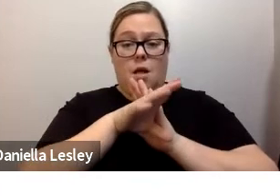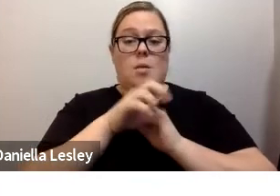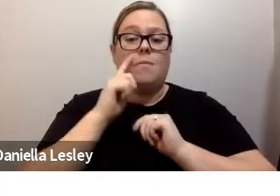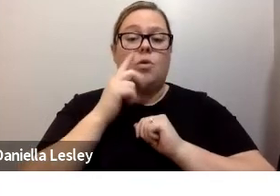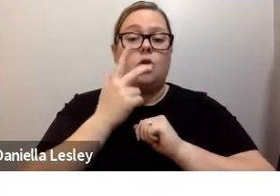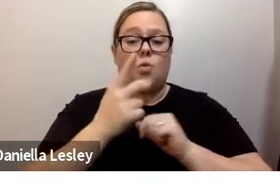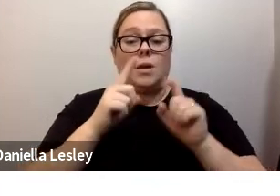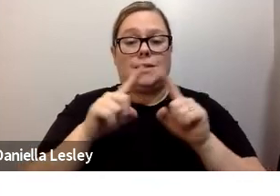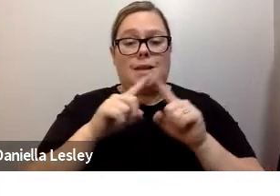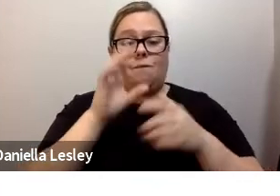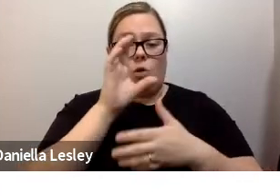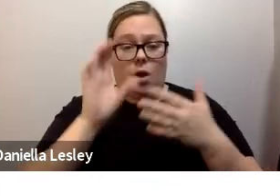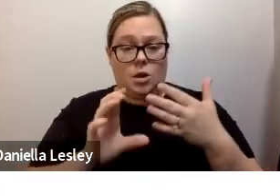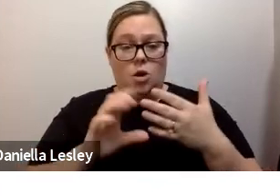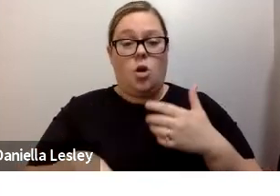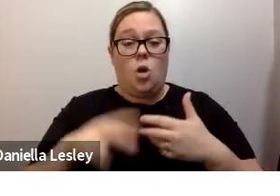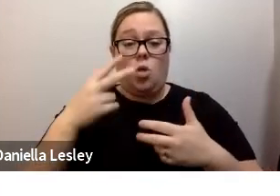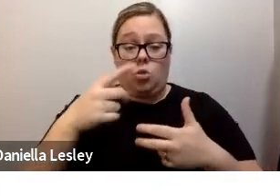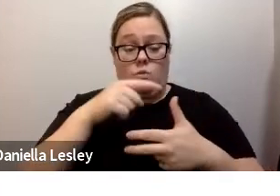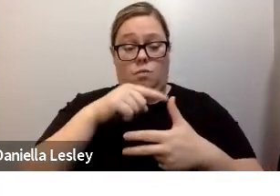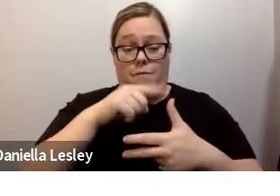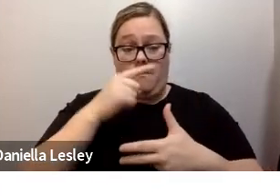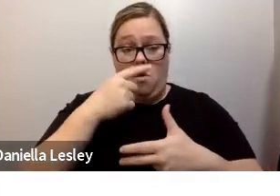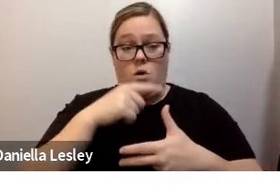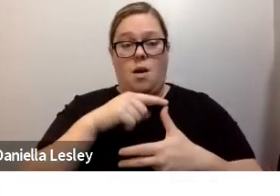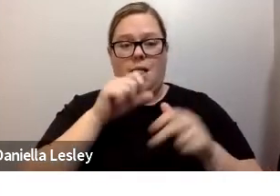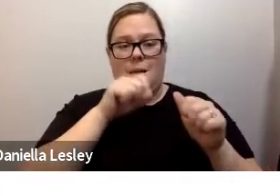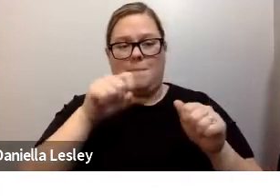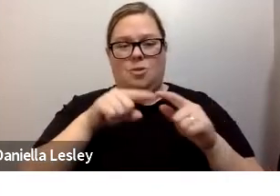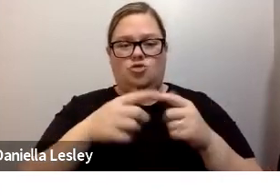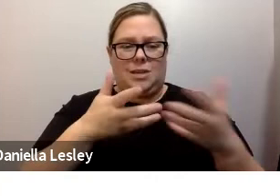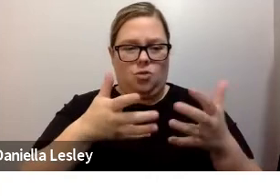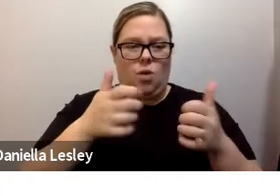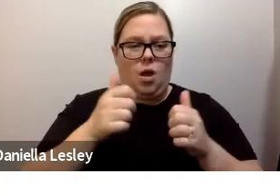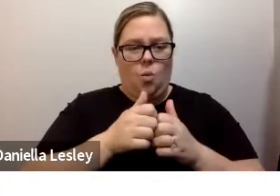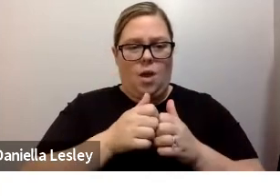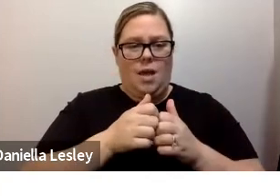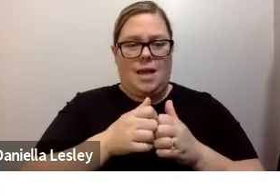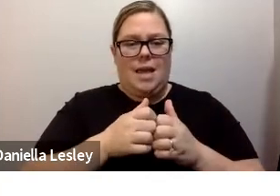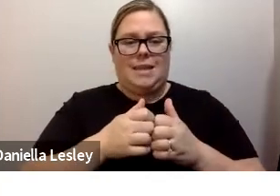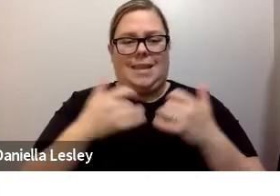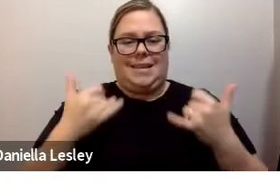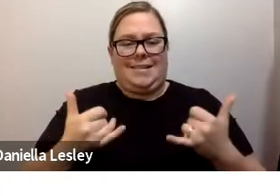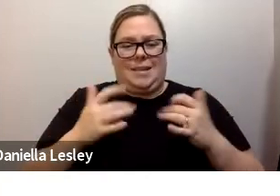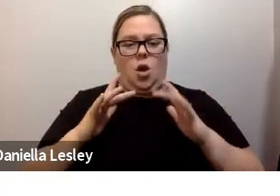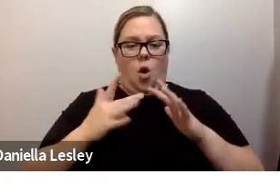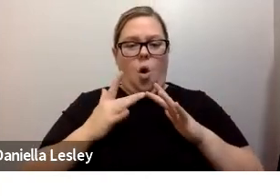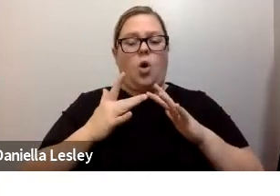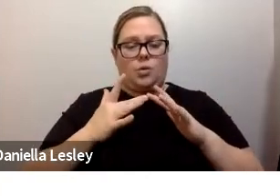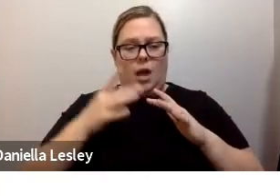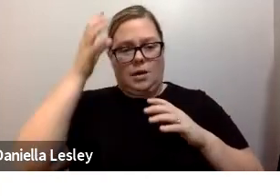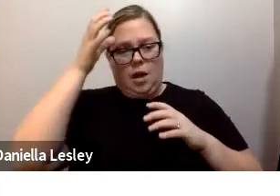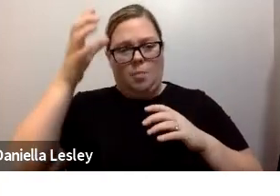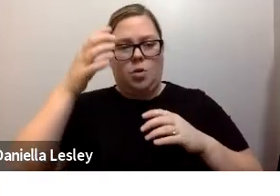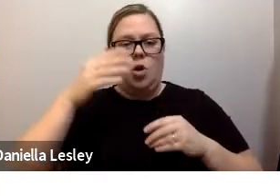The first criteria is around the ability to interact with existing online content, the virtual integration aspect,